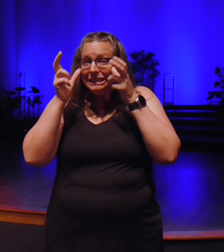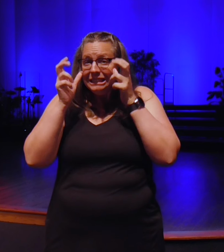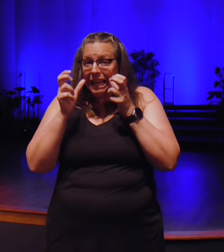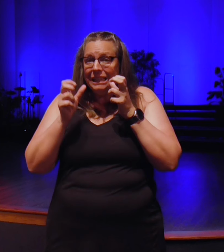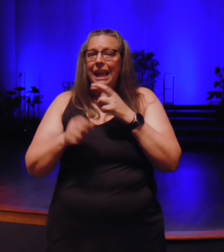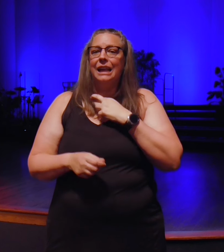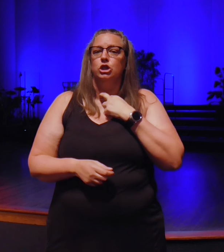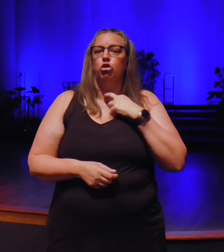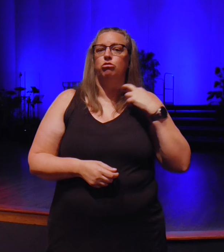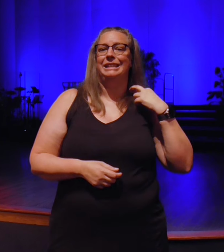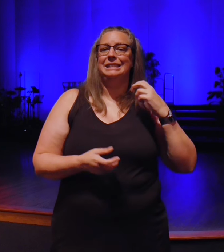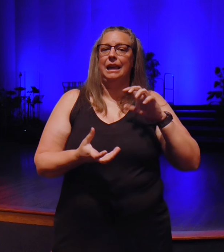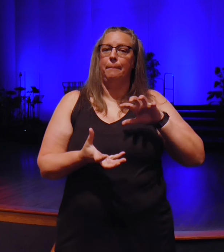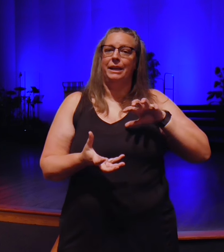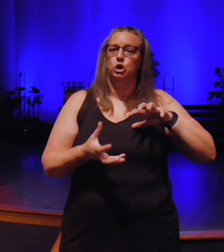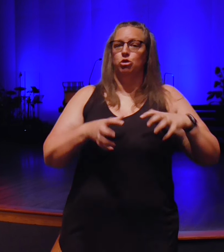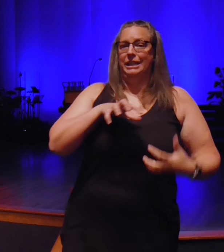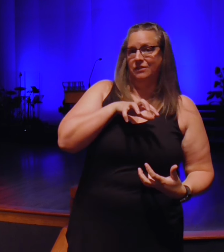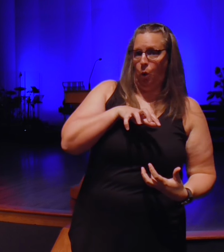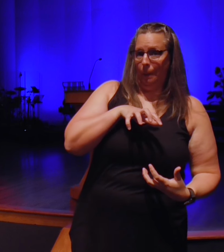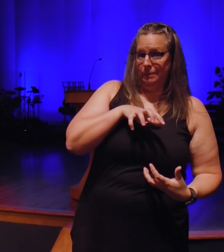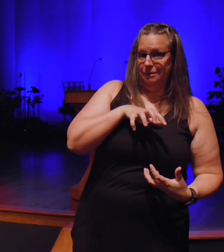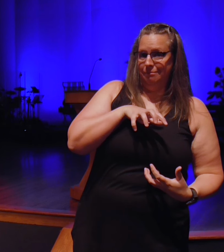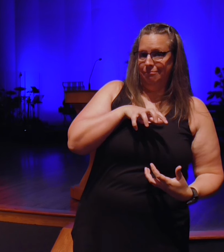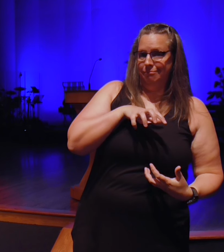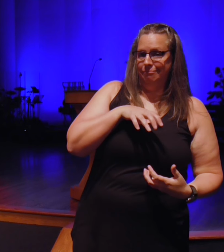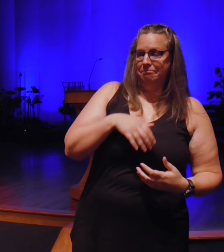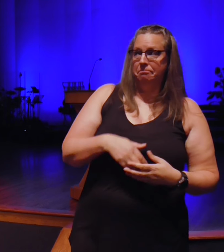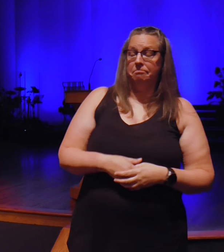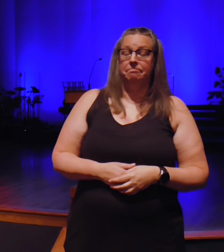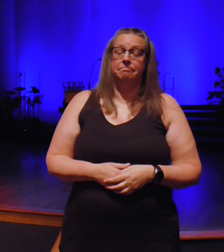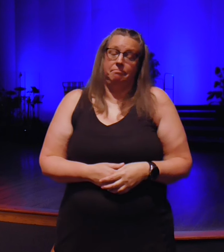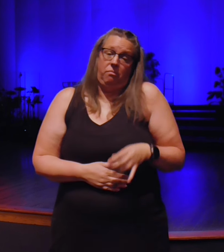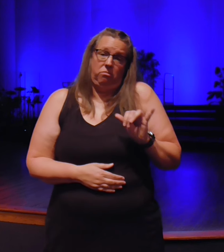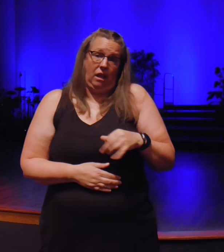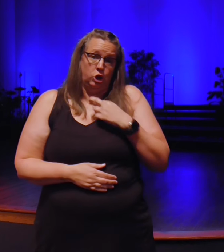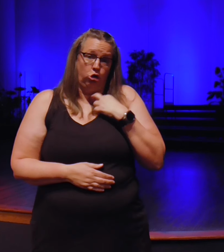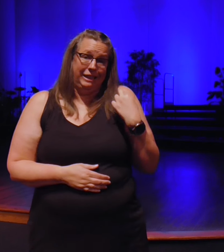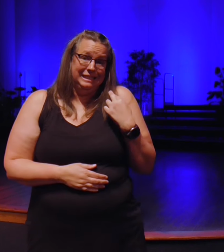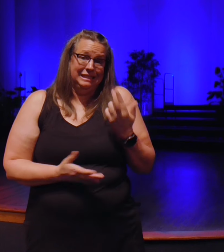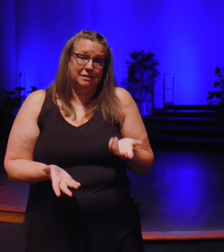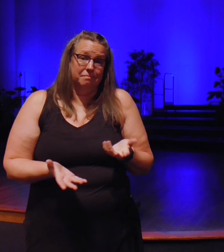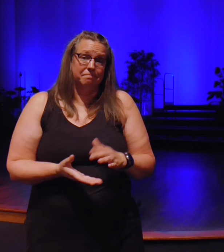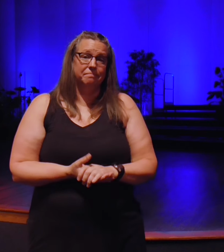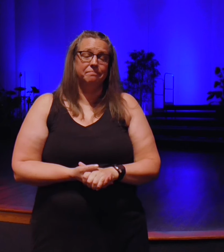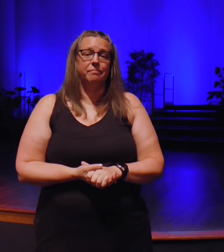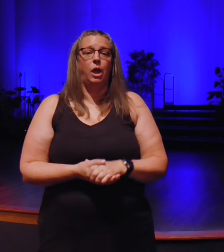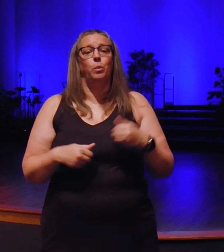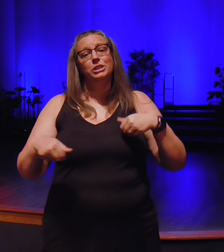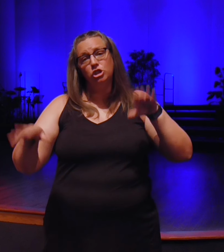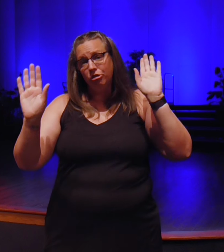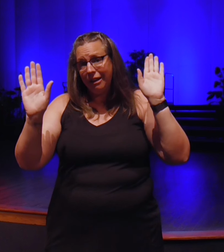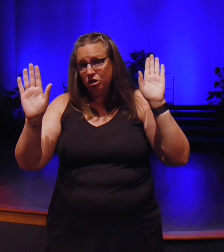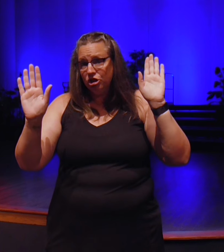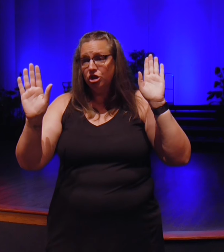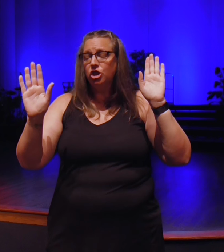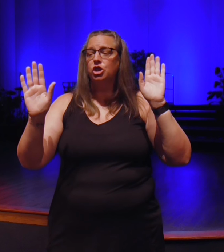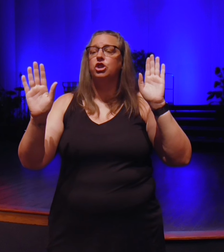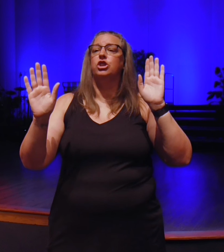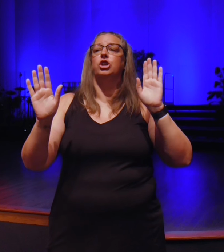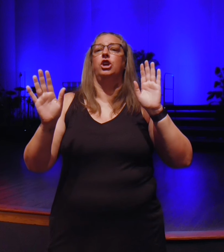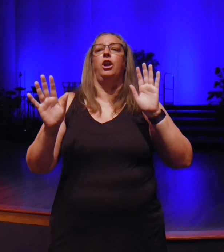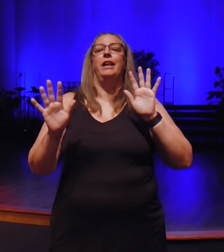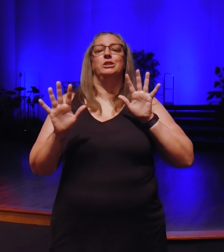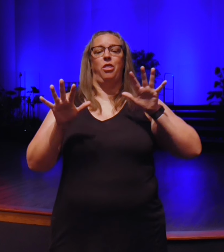forever. That's the risk of being fully present. That's the risk of surrendering to the